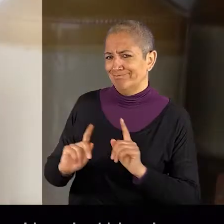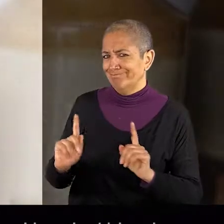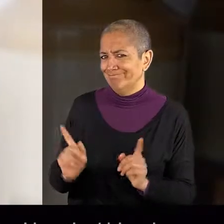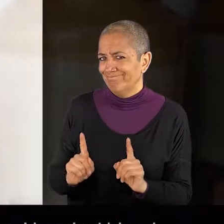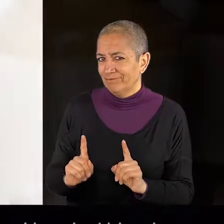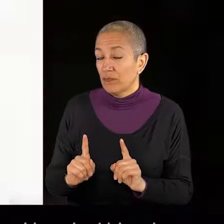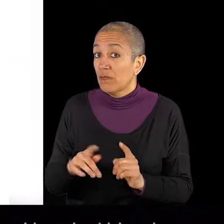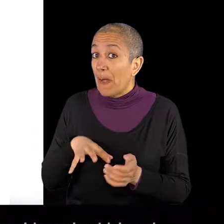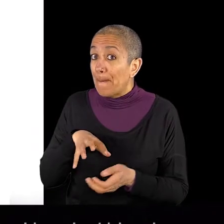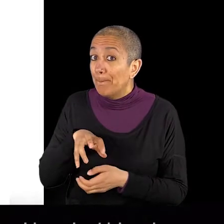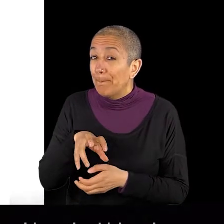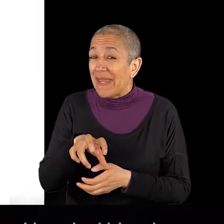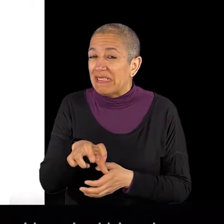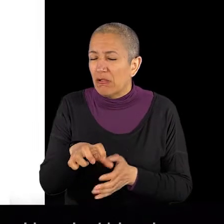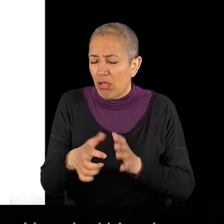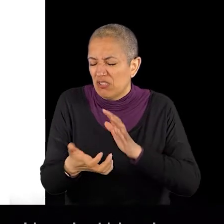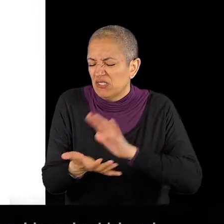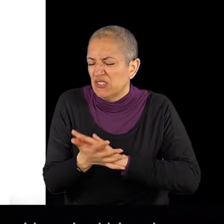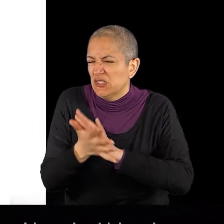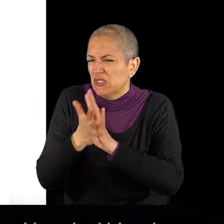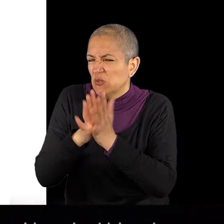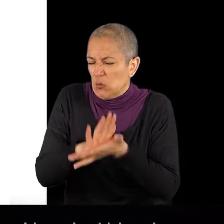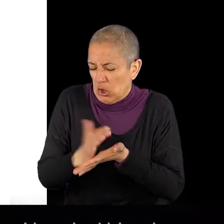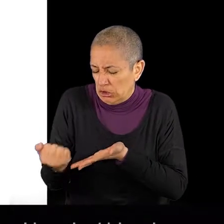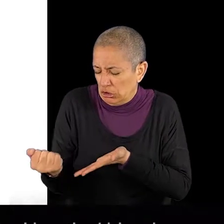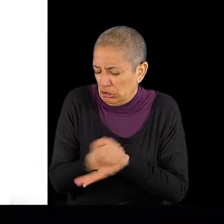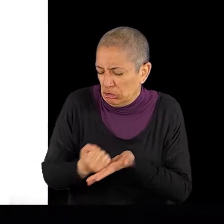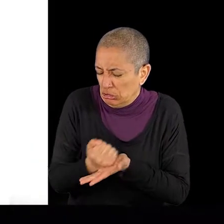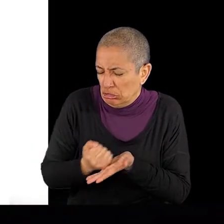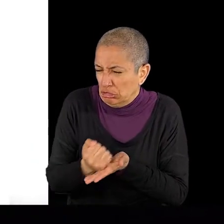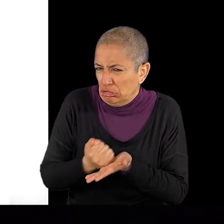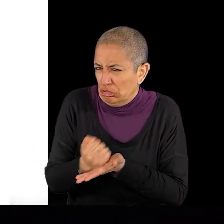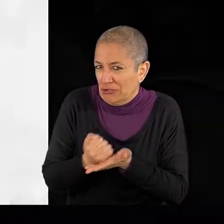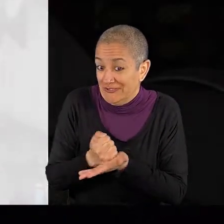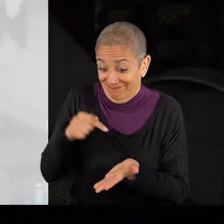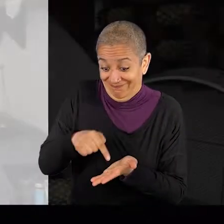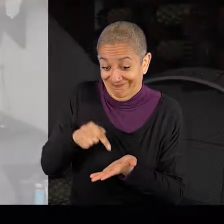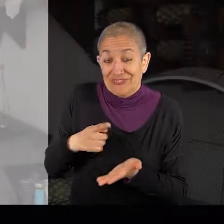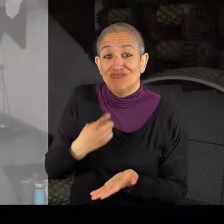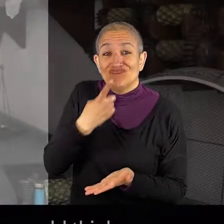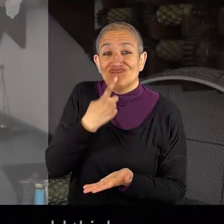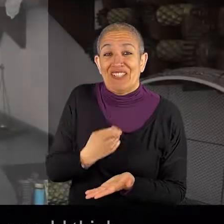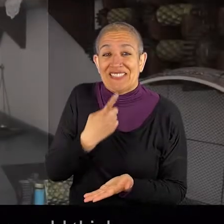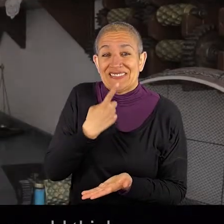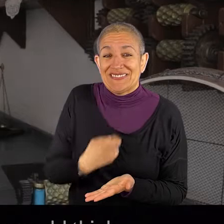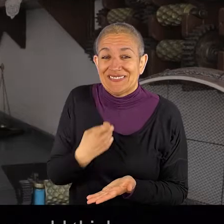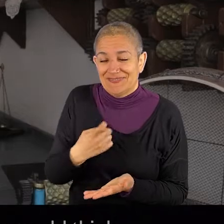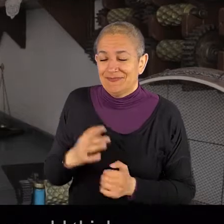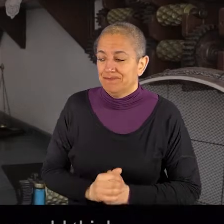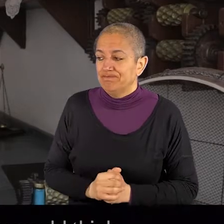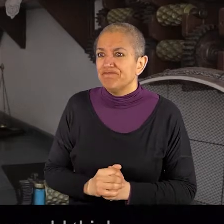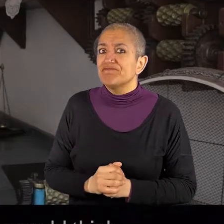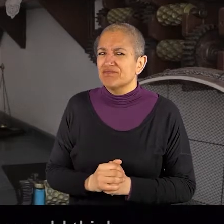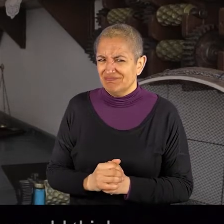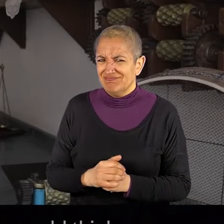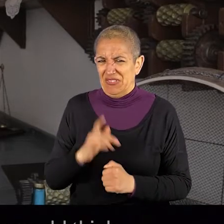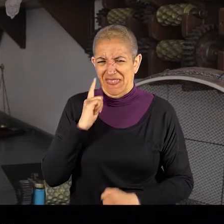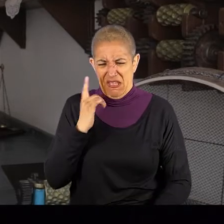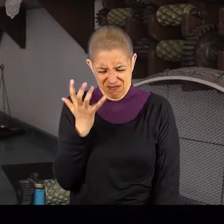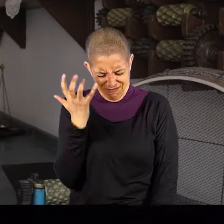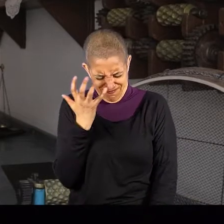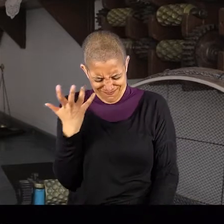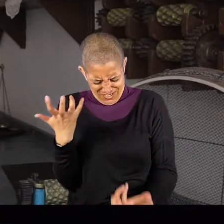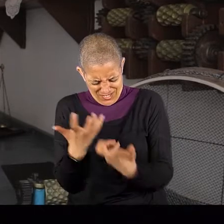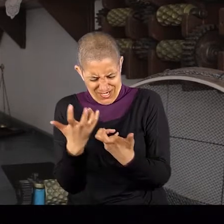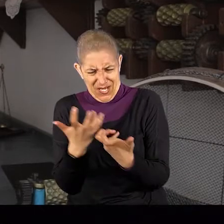is squashed beetle's blood. There we have it. At this point, you would groan, you would think,